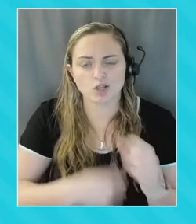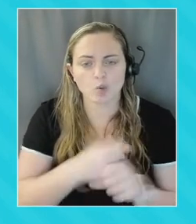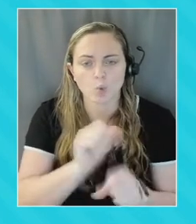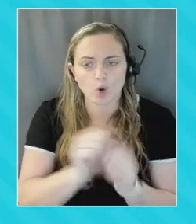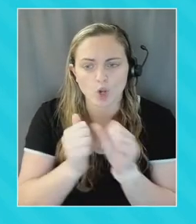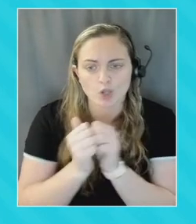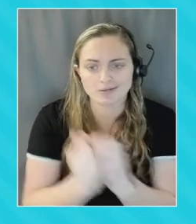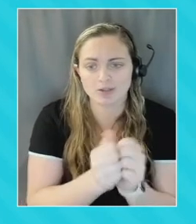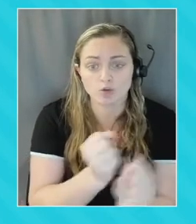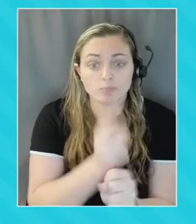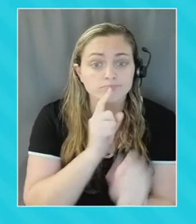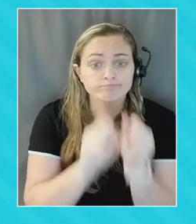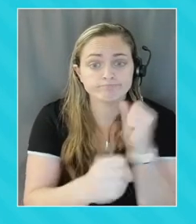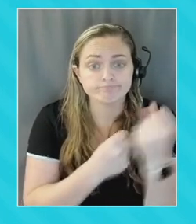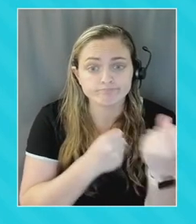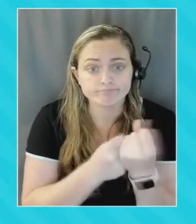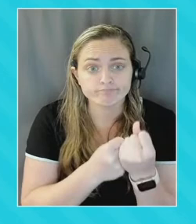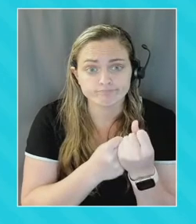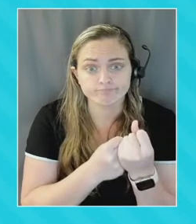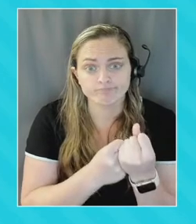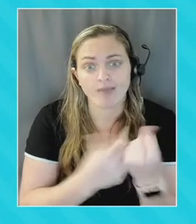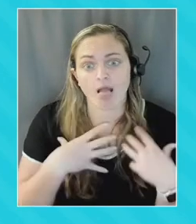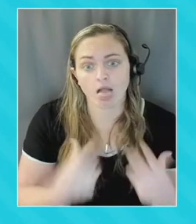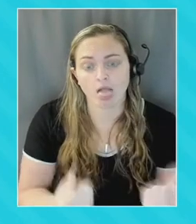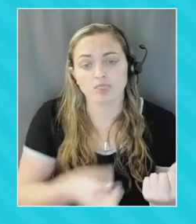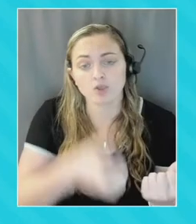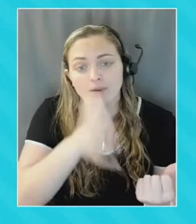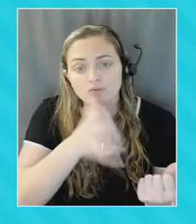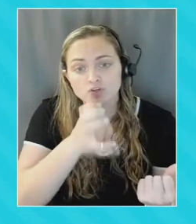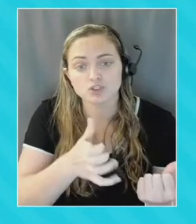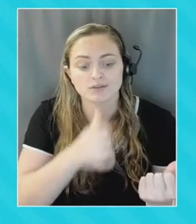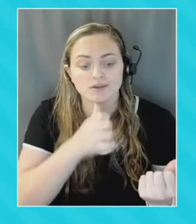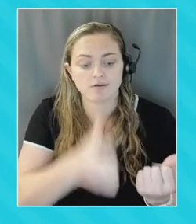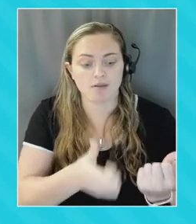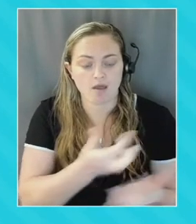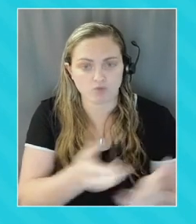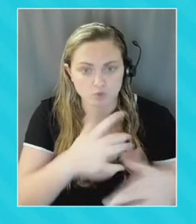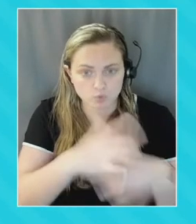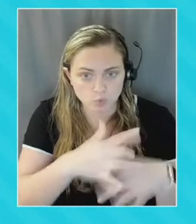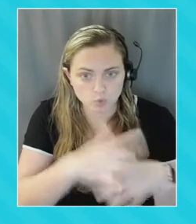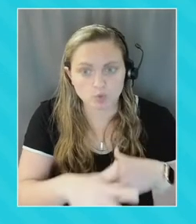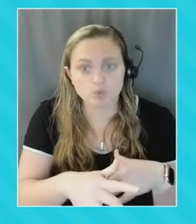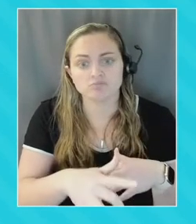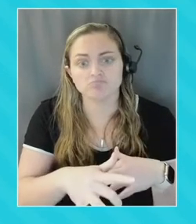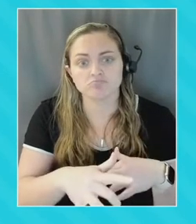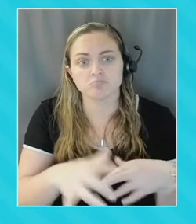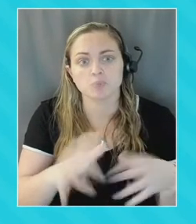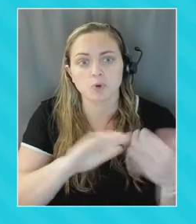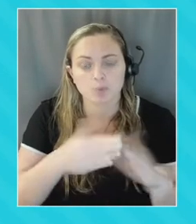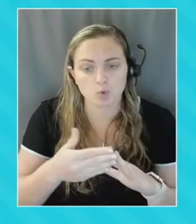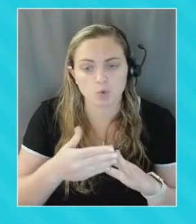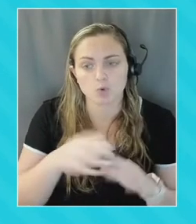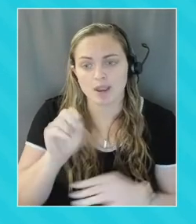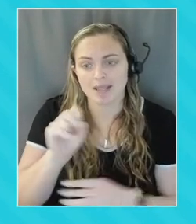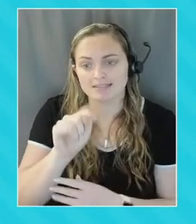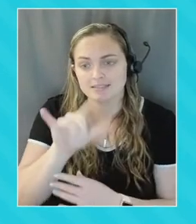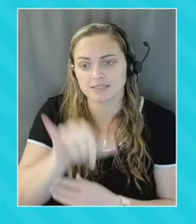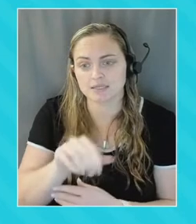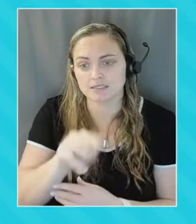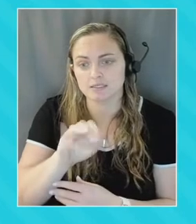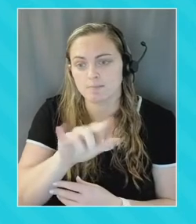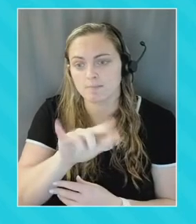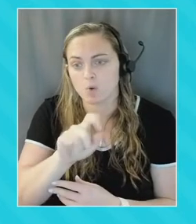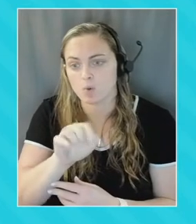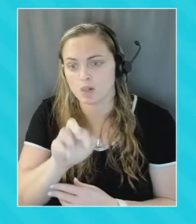beverages in under-resourced communities. I'm also pleased to introduce Stacy Molander, PHA's